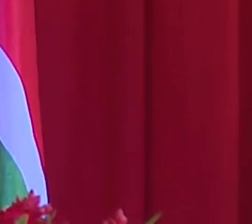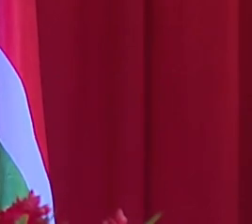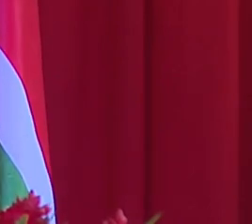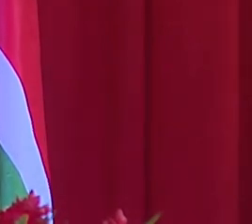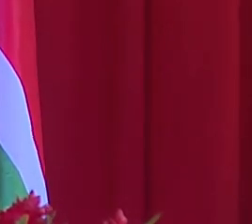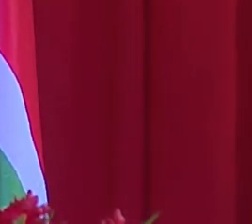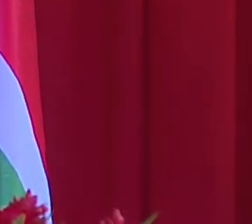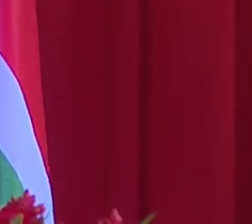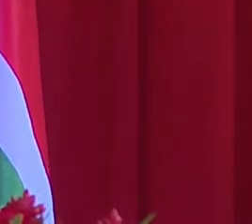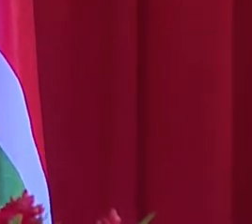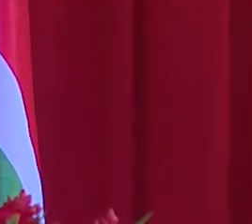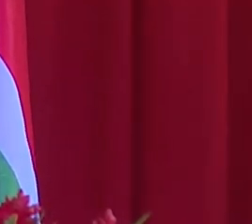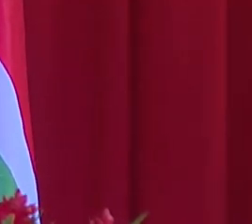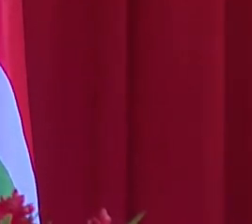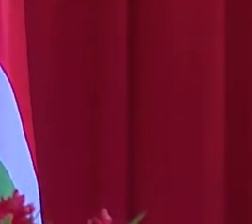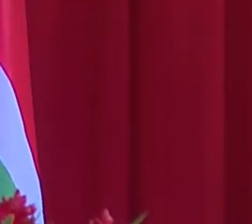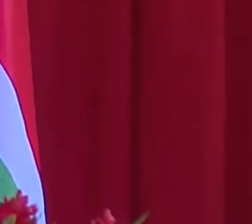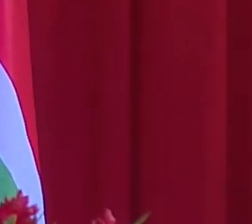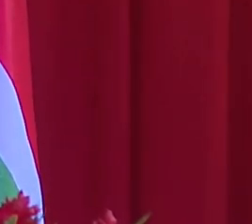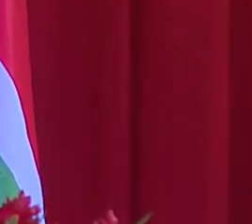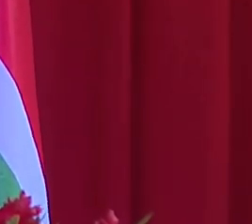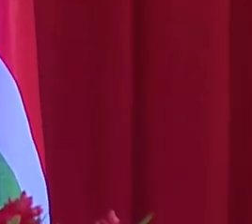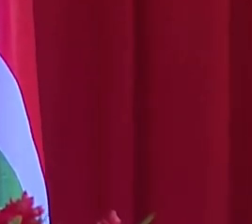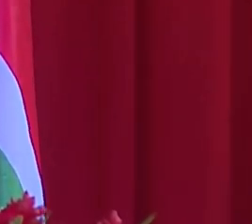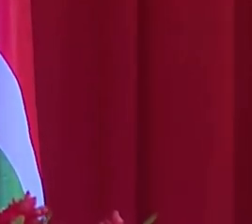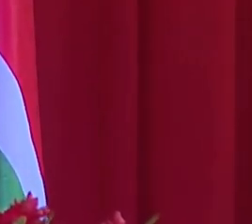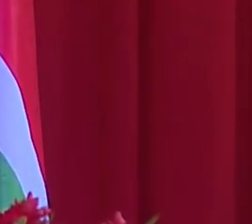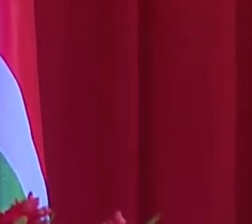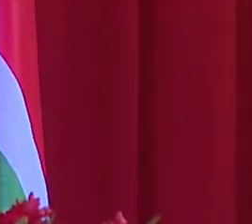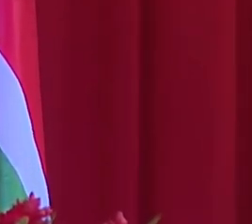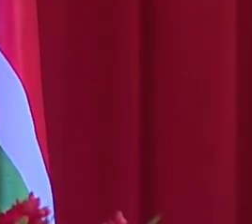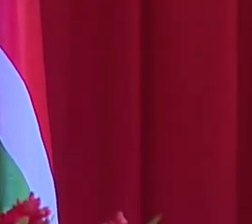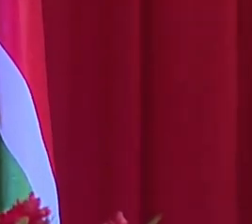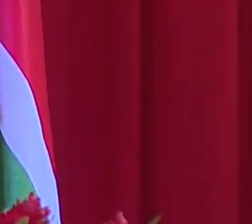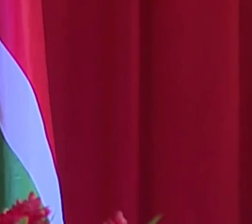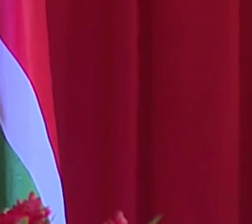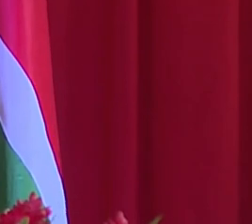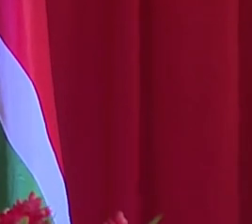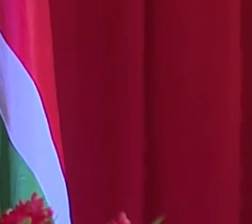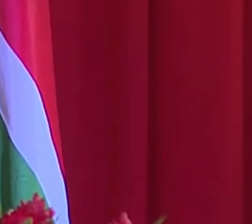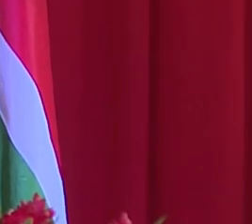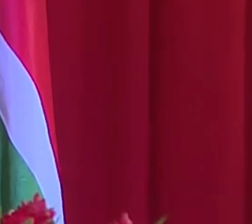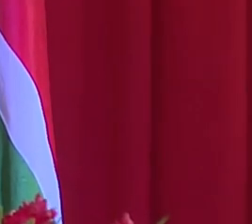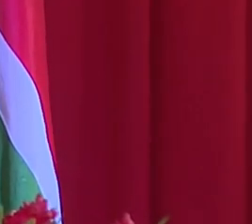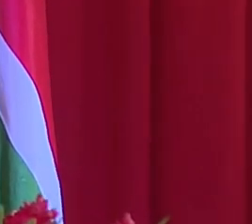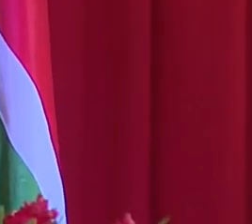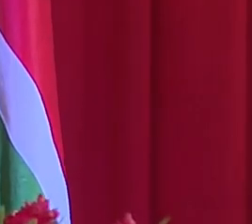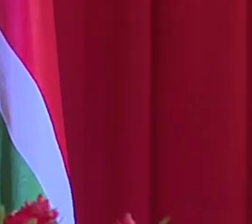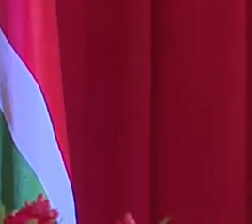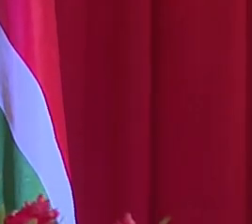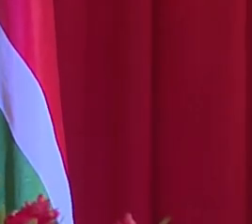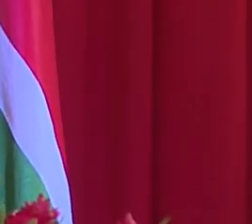President, and members of the Ministerial Council of the Republic of Suriname,